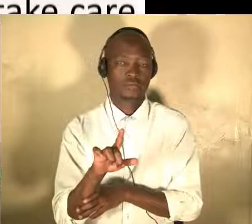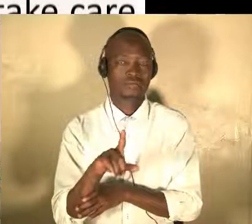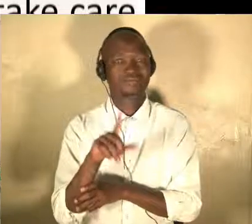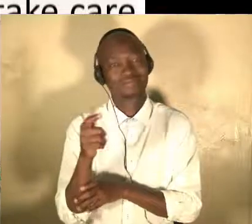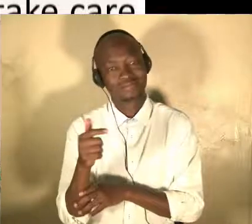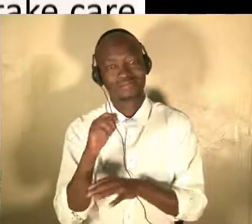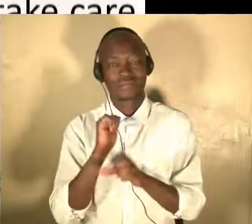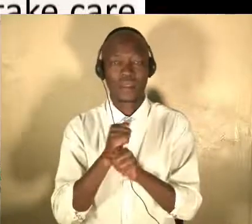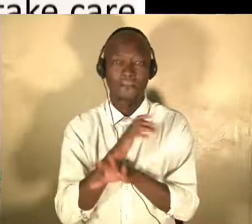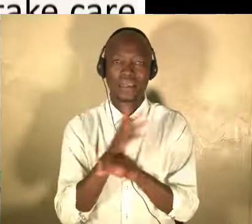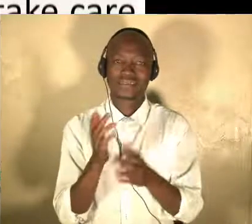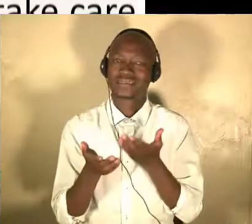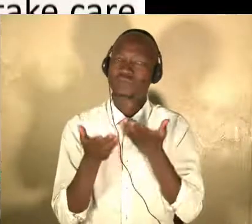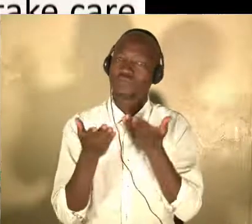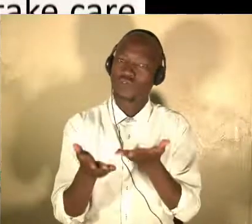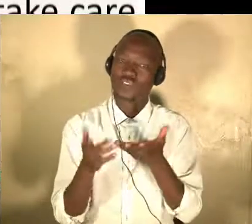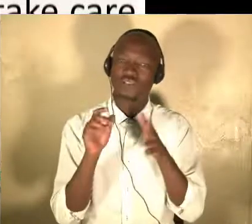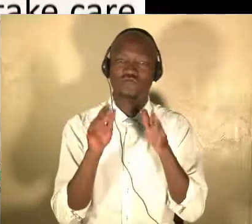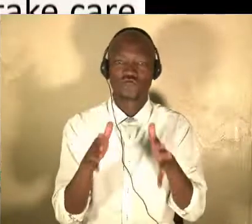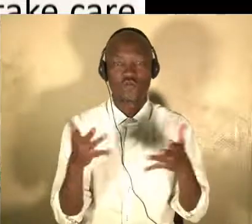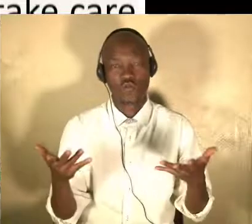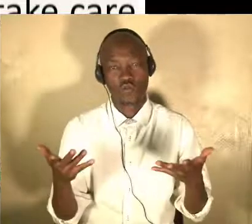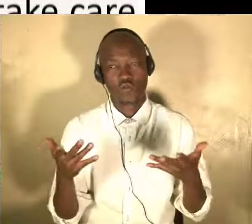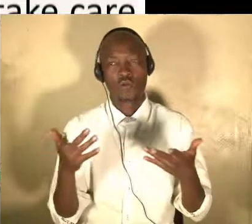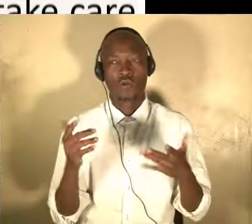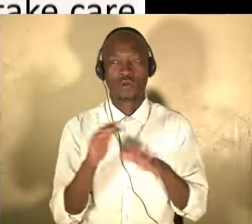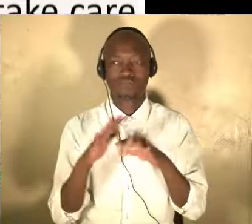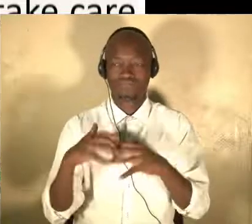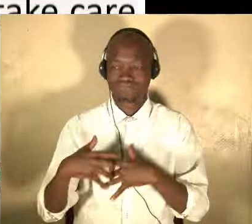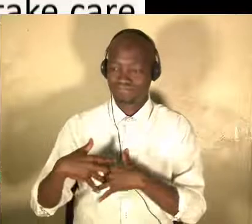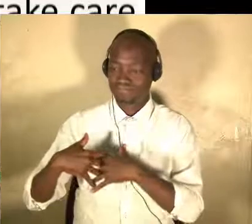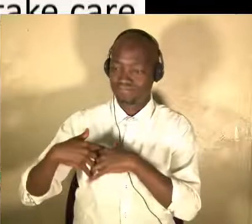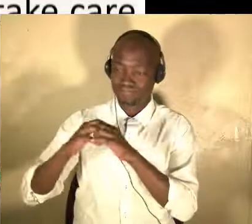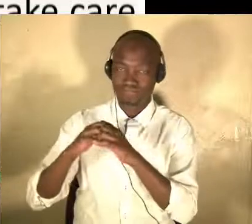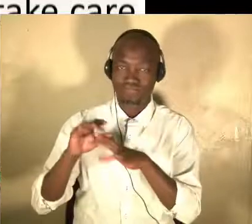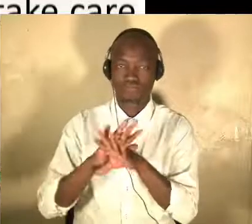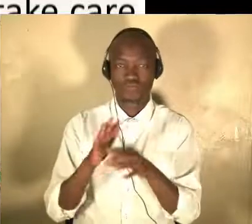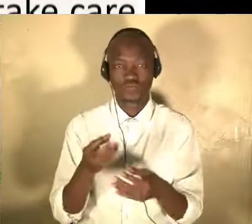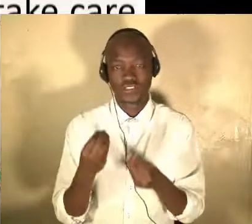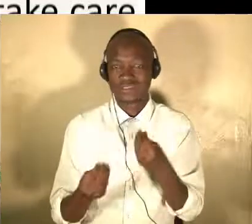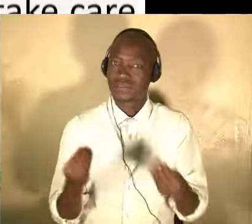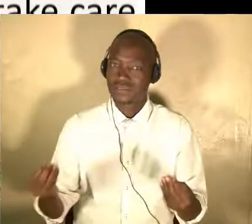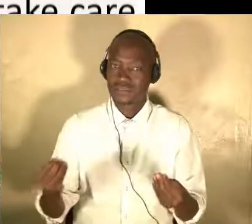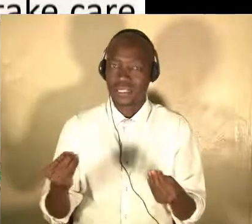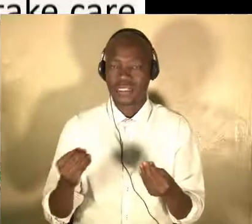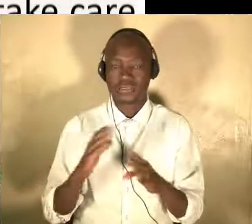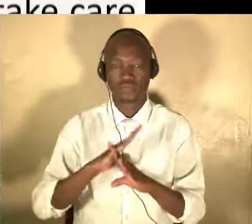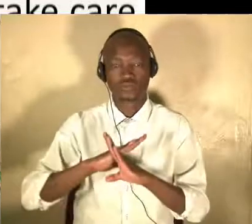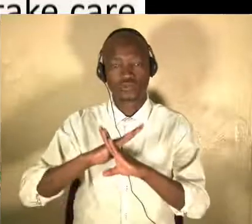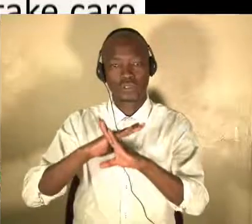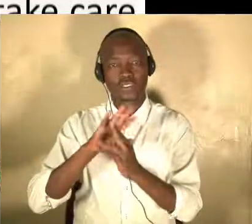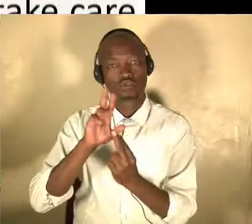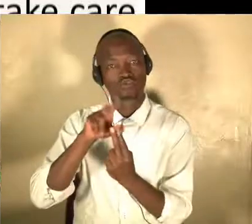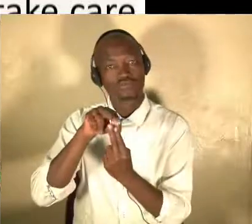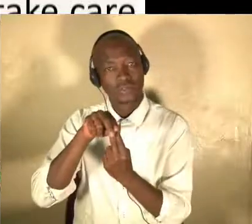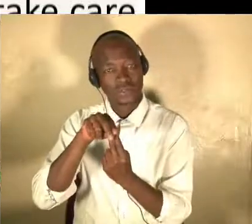then makes a provision for the establishment of these child protection units, so that we're able to